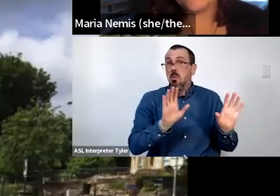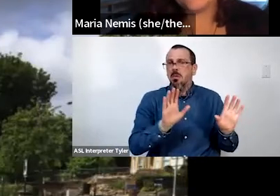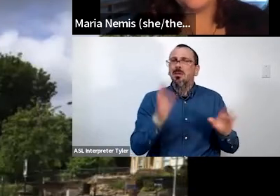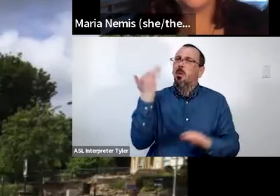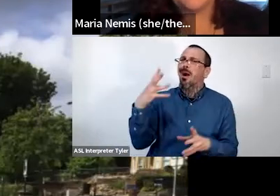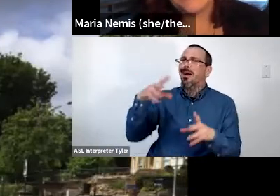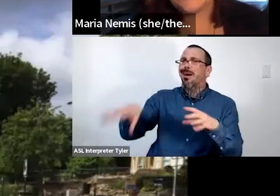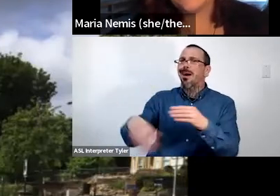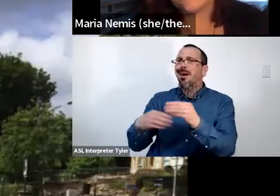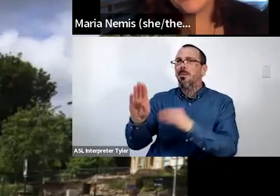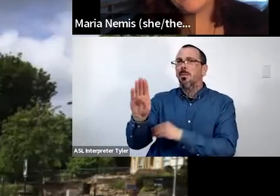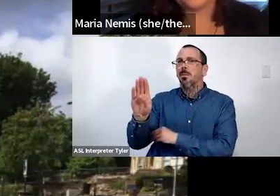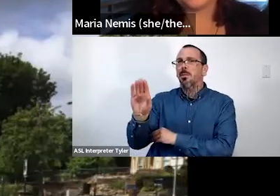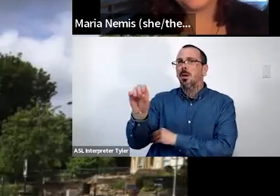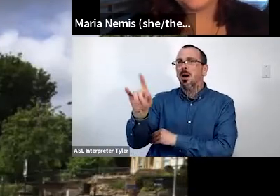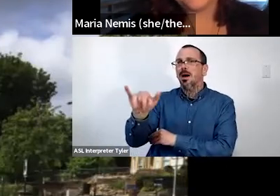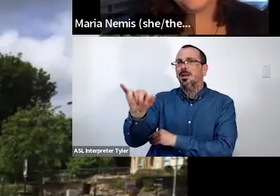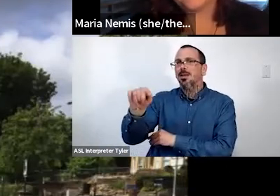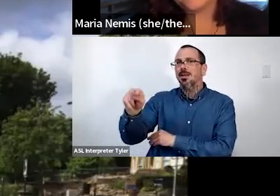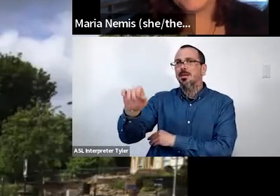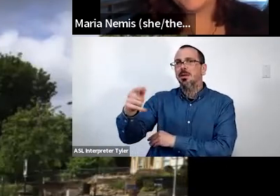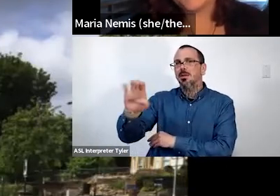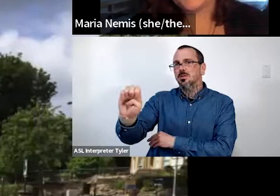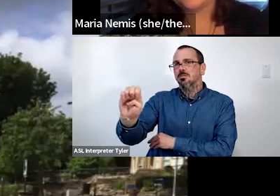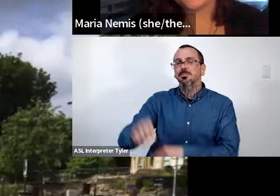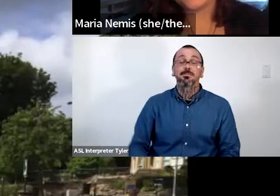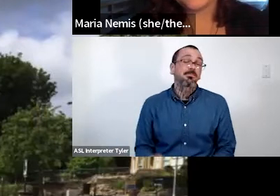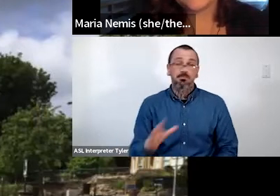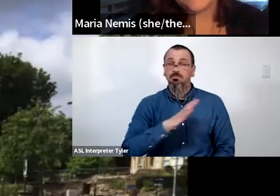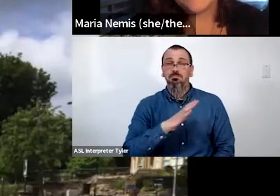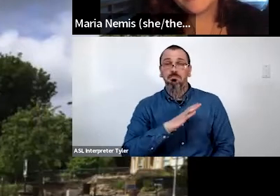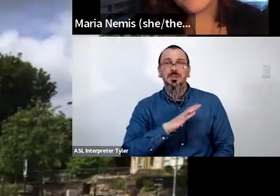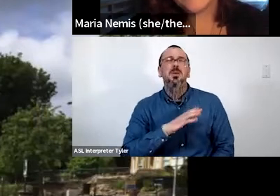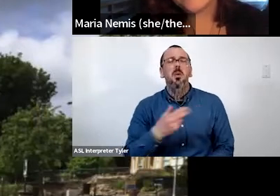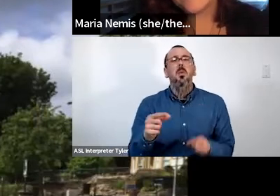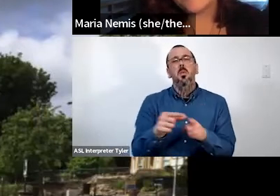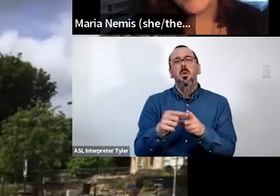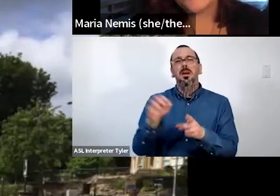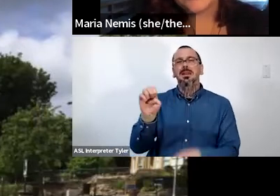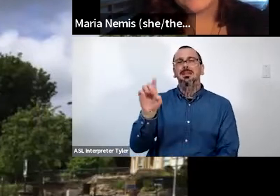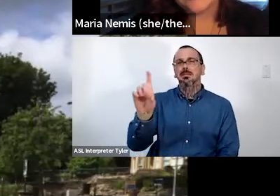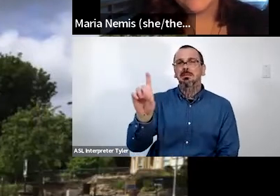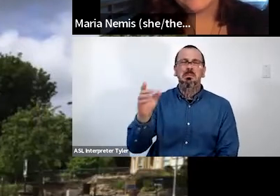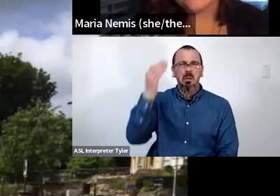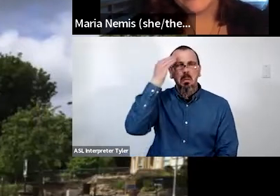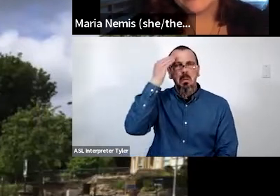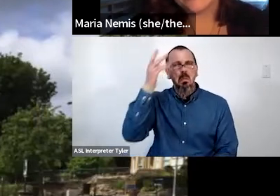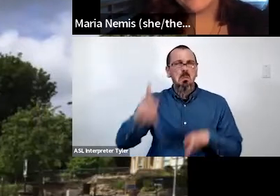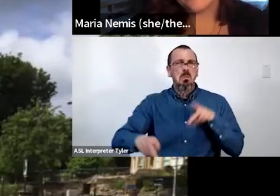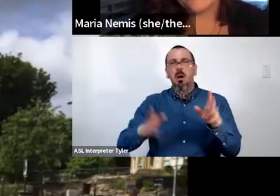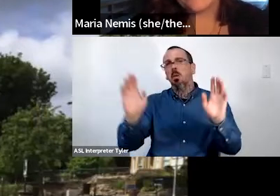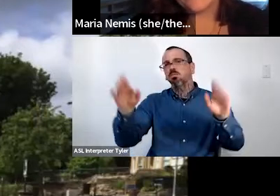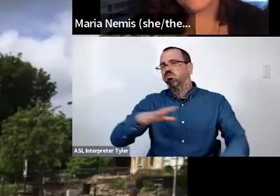into this knowing about the potential for ambivalence and denial, especially with the term eating disorders. And I was concerned that people wouldn't